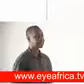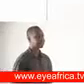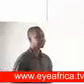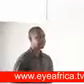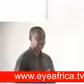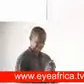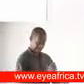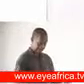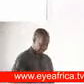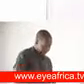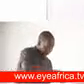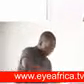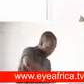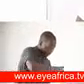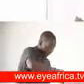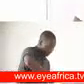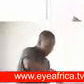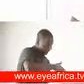writer's address,